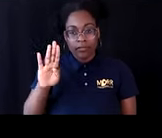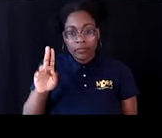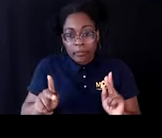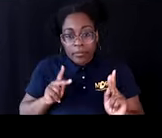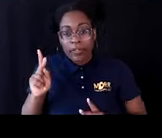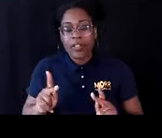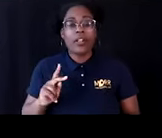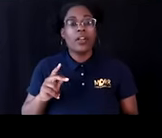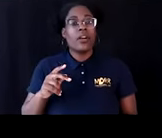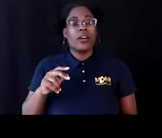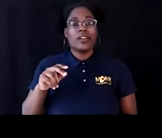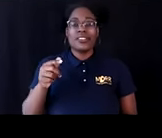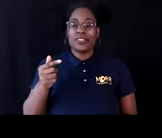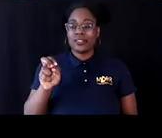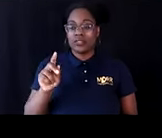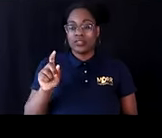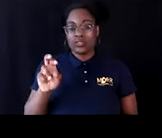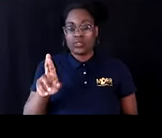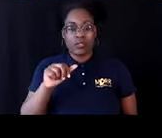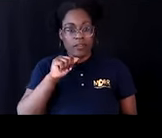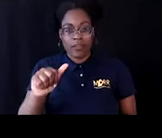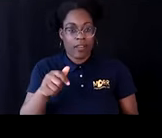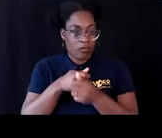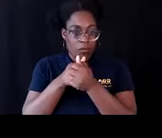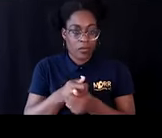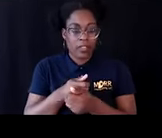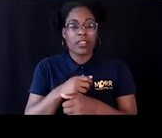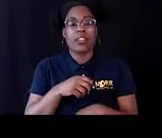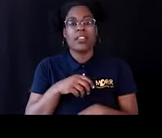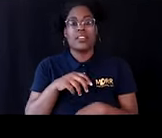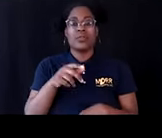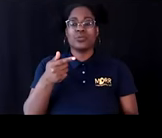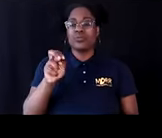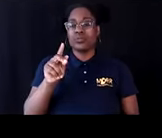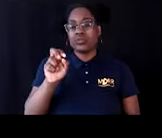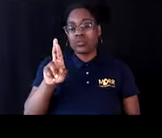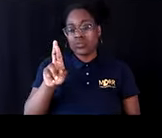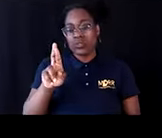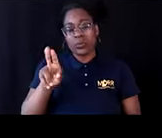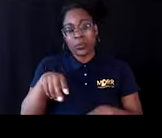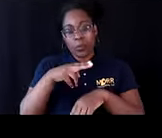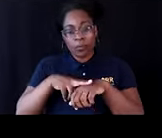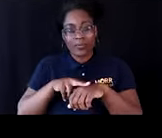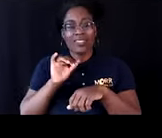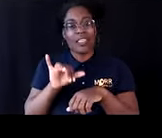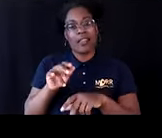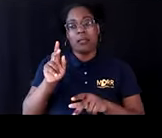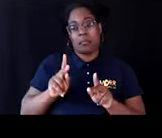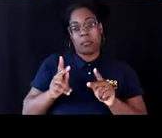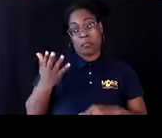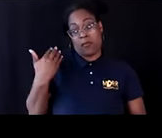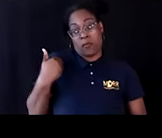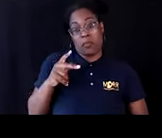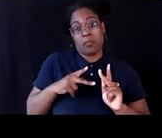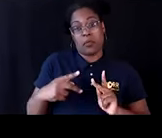to participate in the gender norms of society was also then thought of as evidence of mental